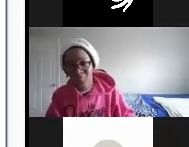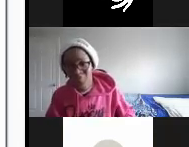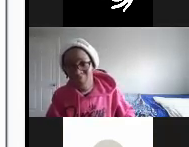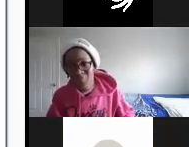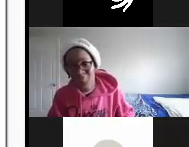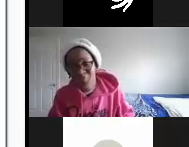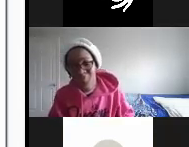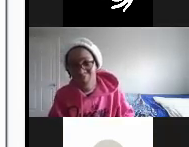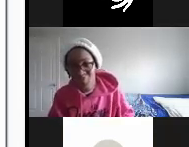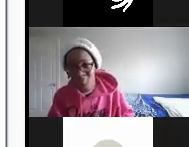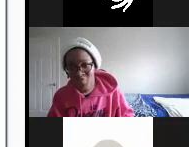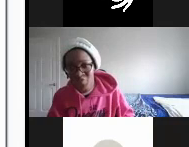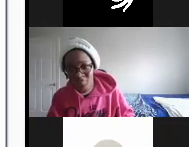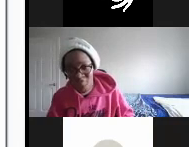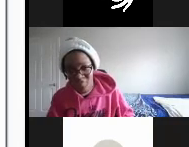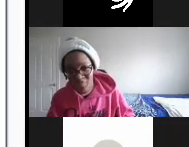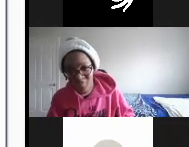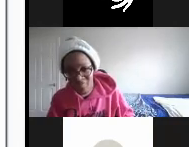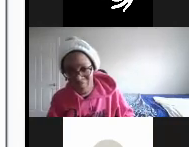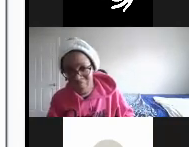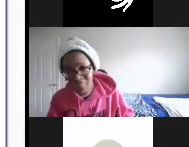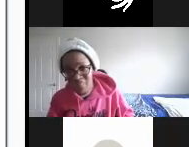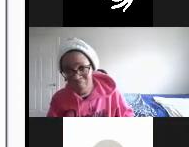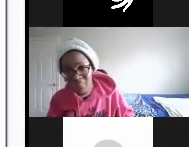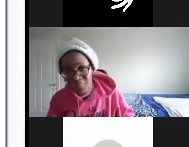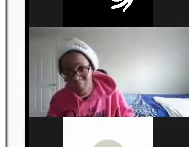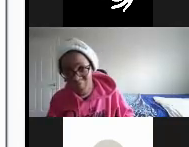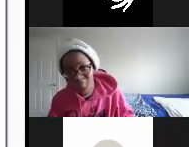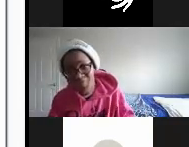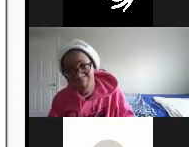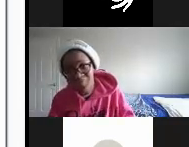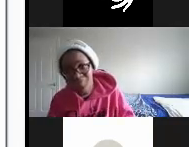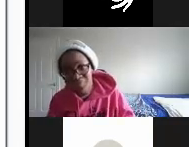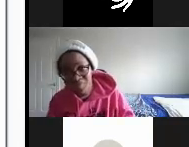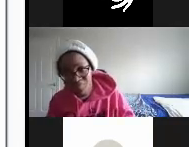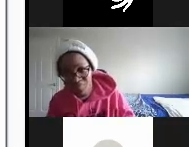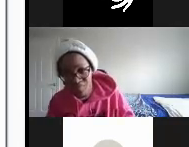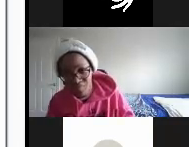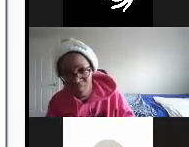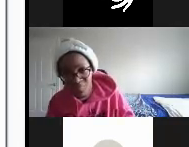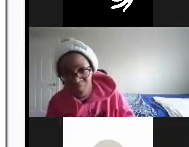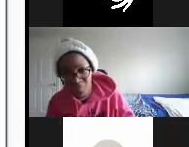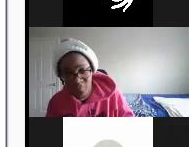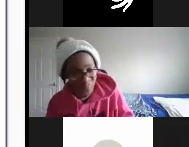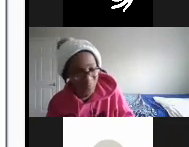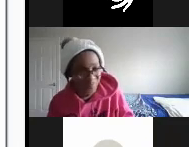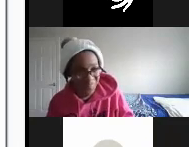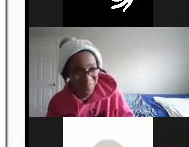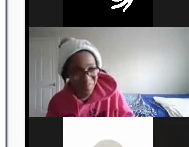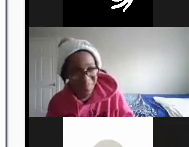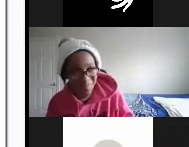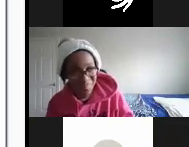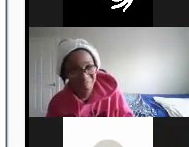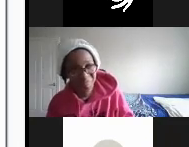them and their experience. What I would like to say as we close is that too often in this work, we get caught